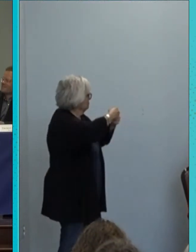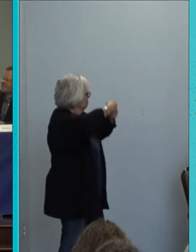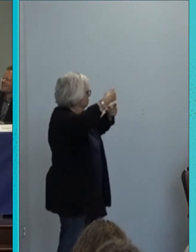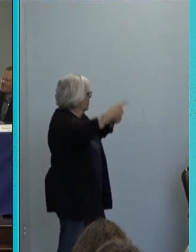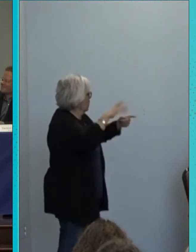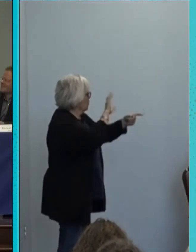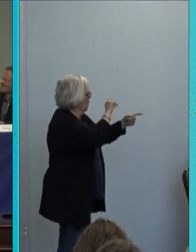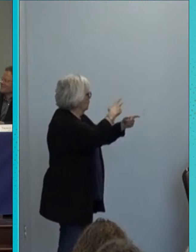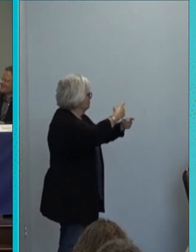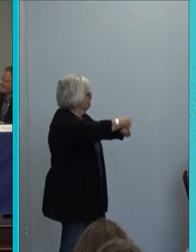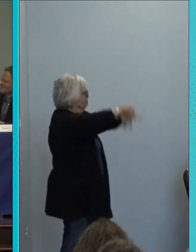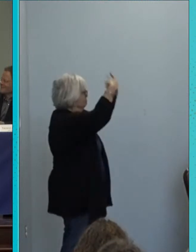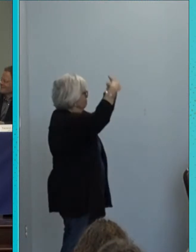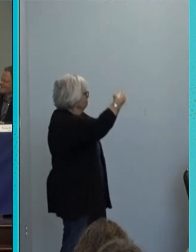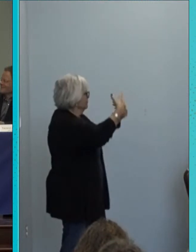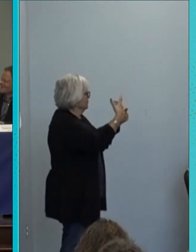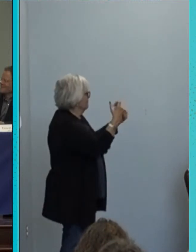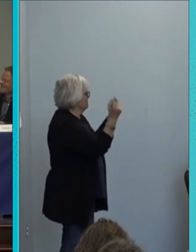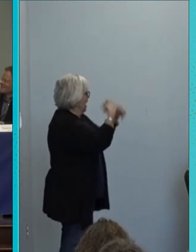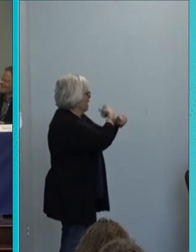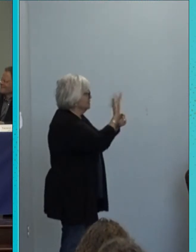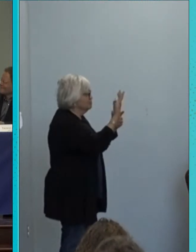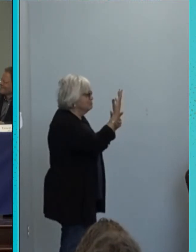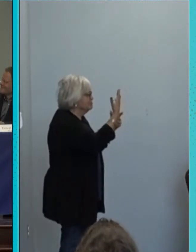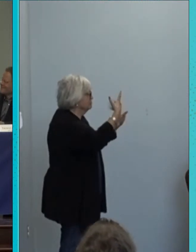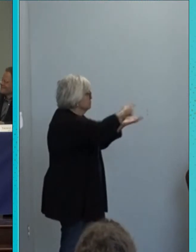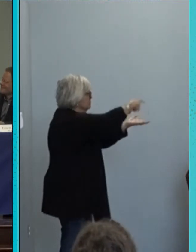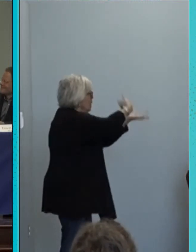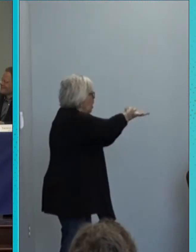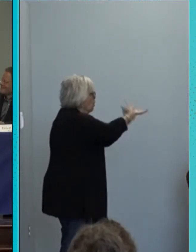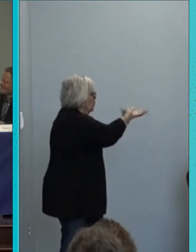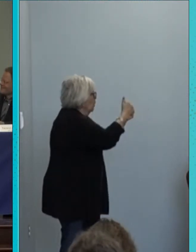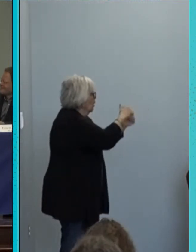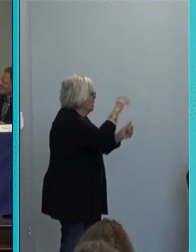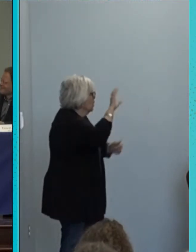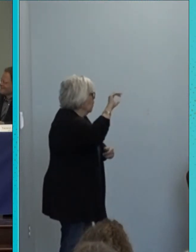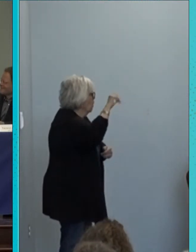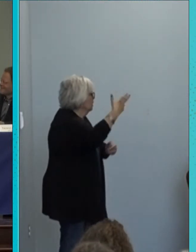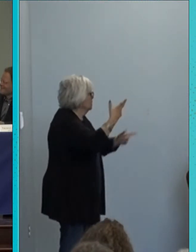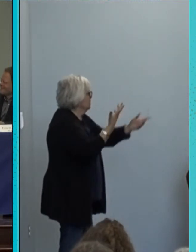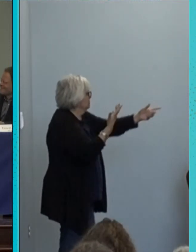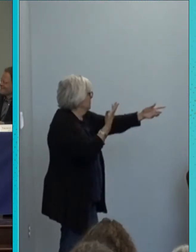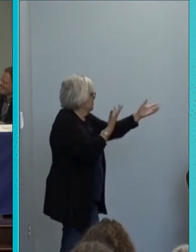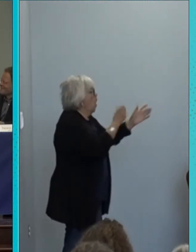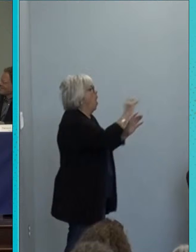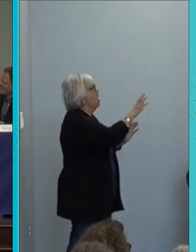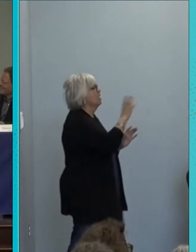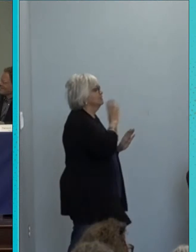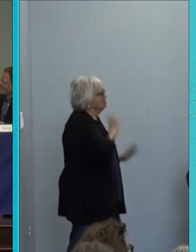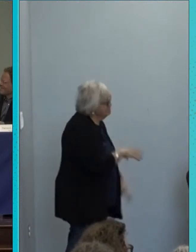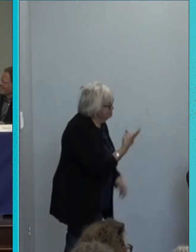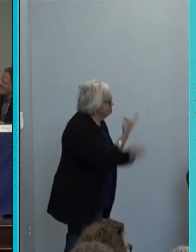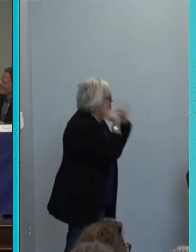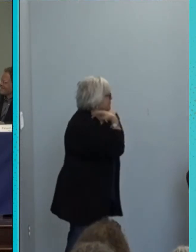and that's just so fun. But did you guys have any arguments or fights or discussions with other